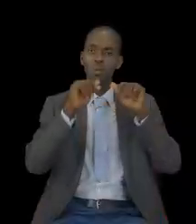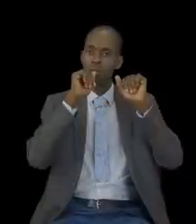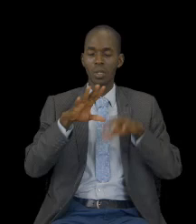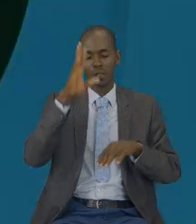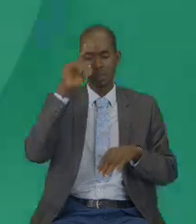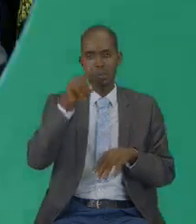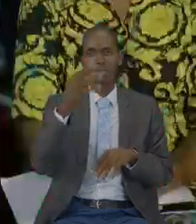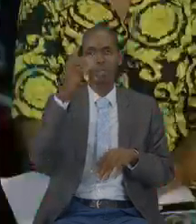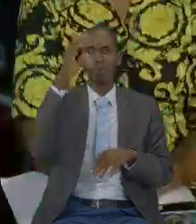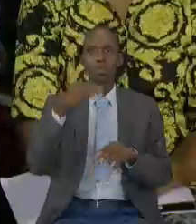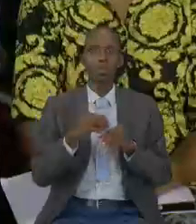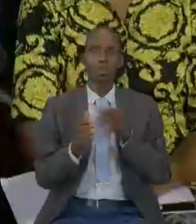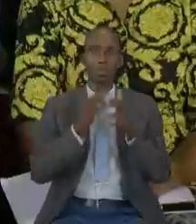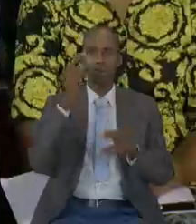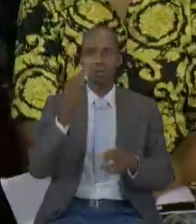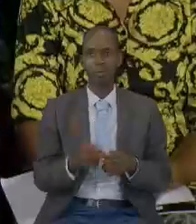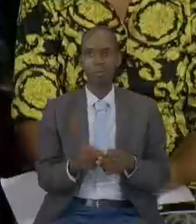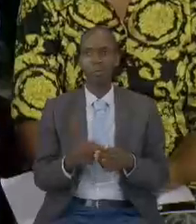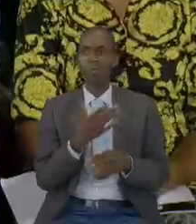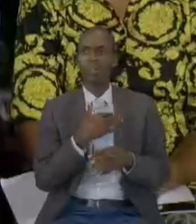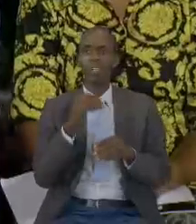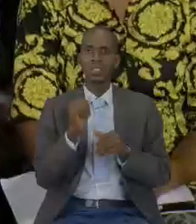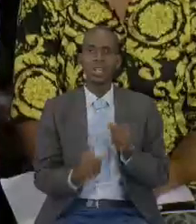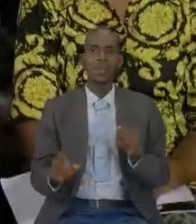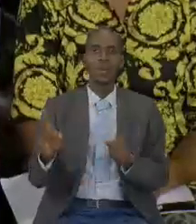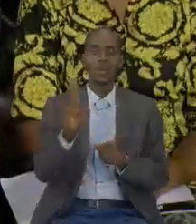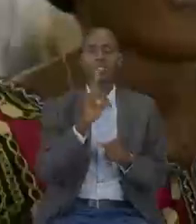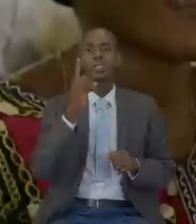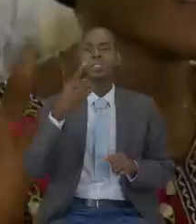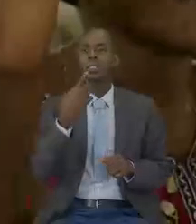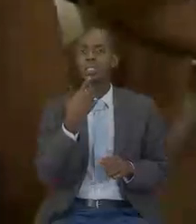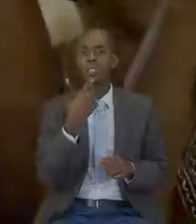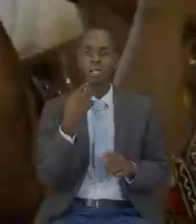name. And everybody said,